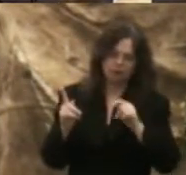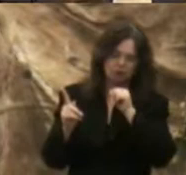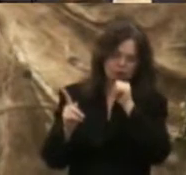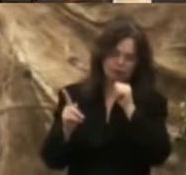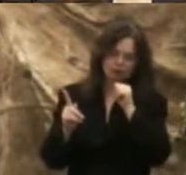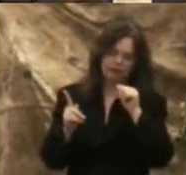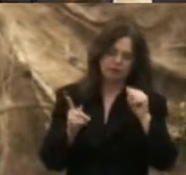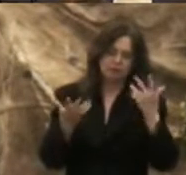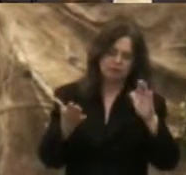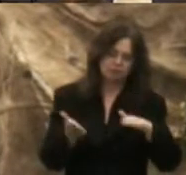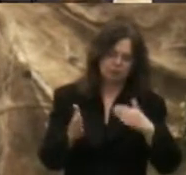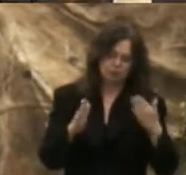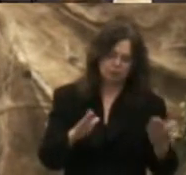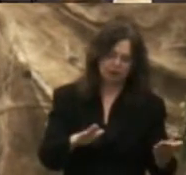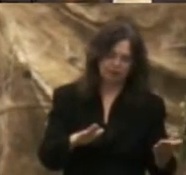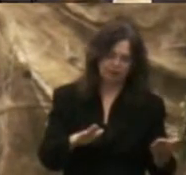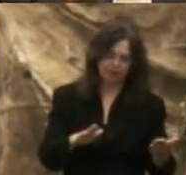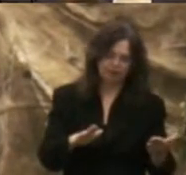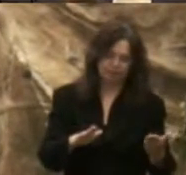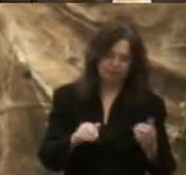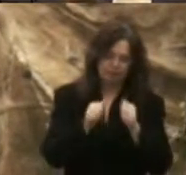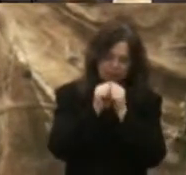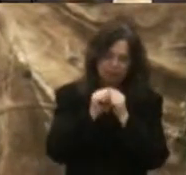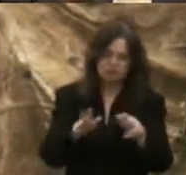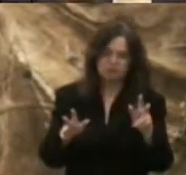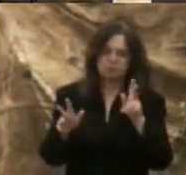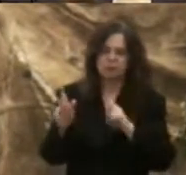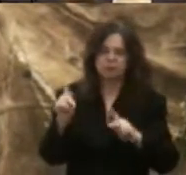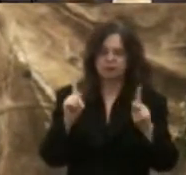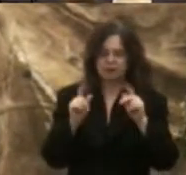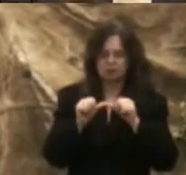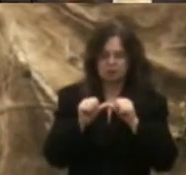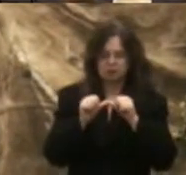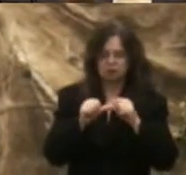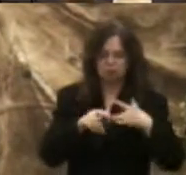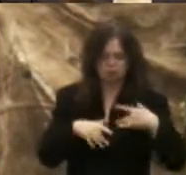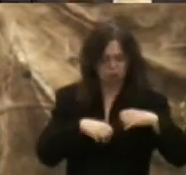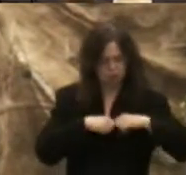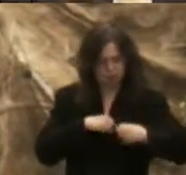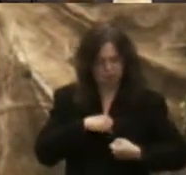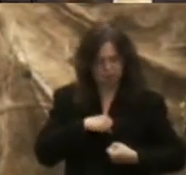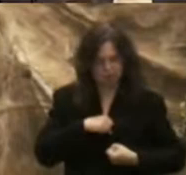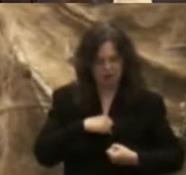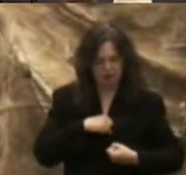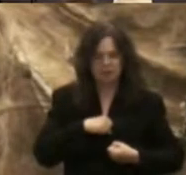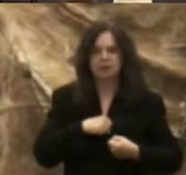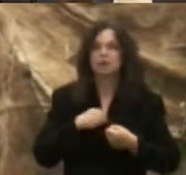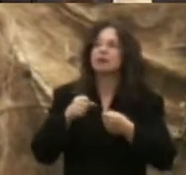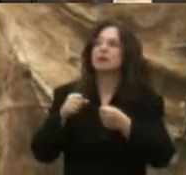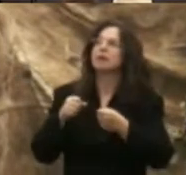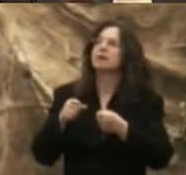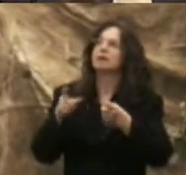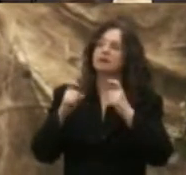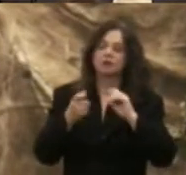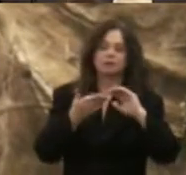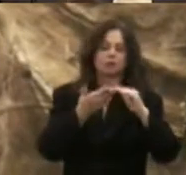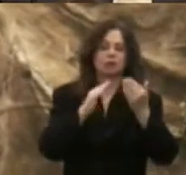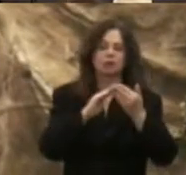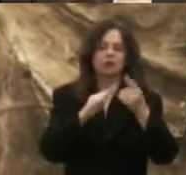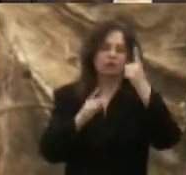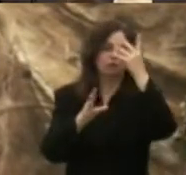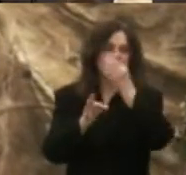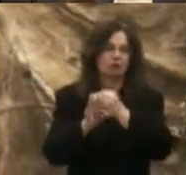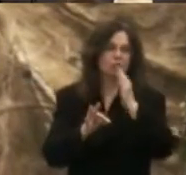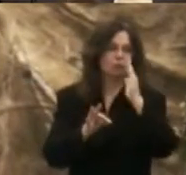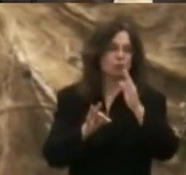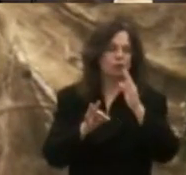days. Bless the gatherings this week of those who continue to grieve, that the gift of community and faith will continue